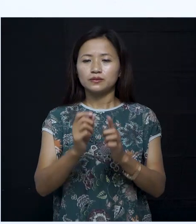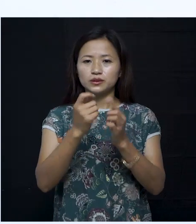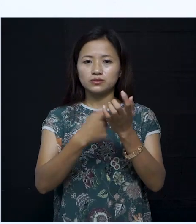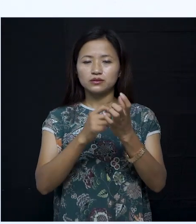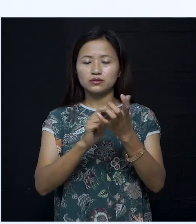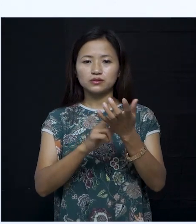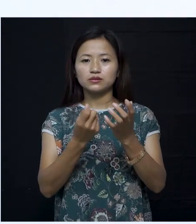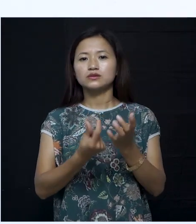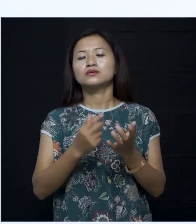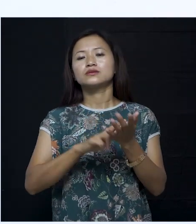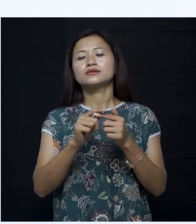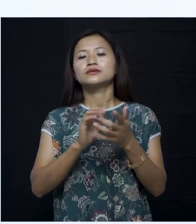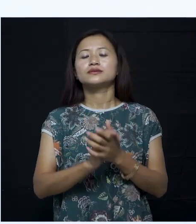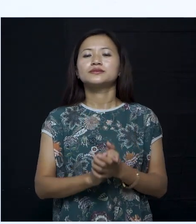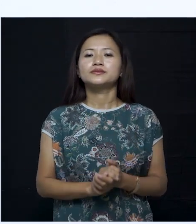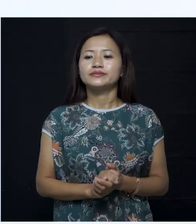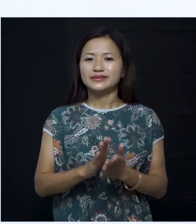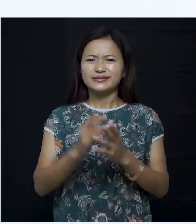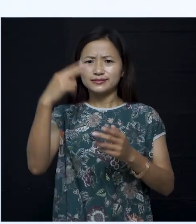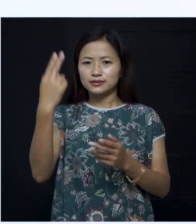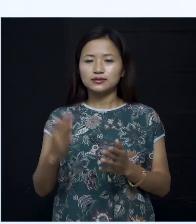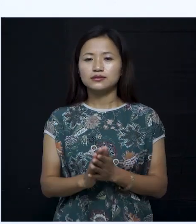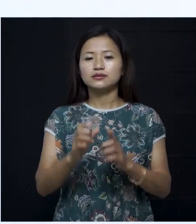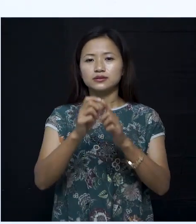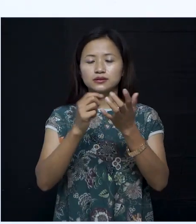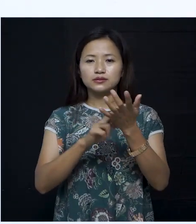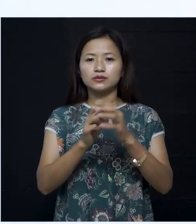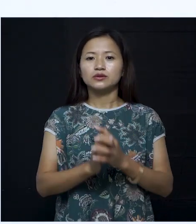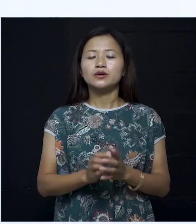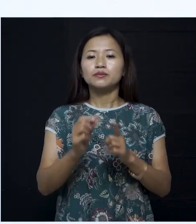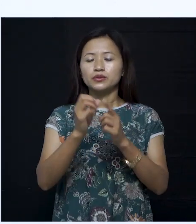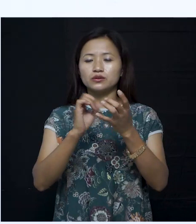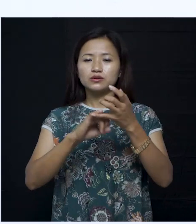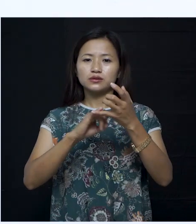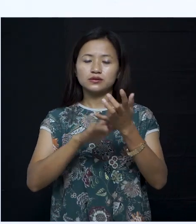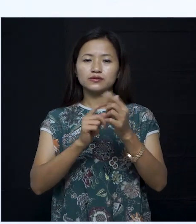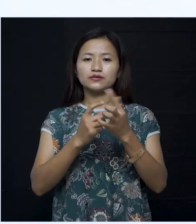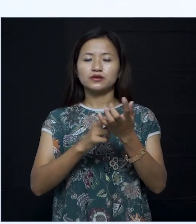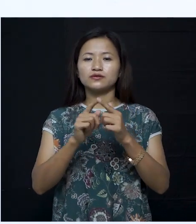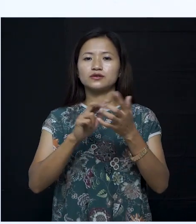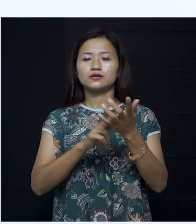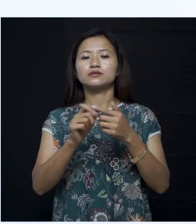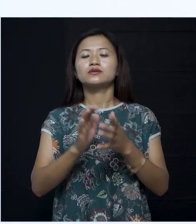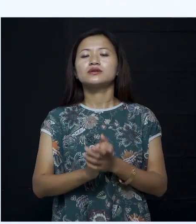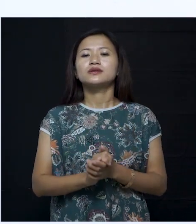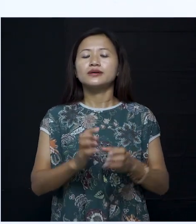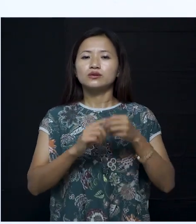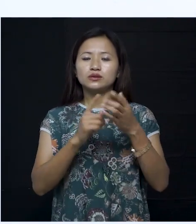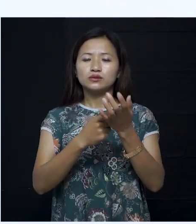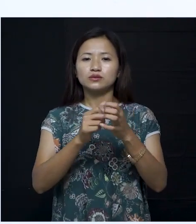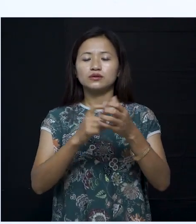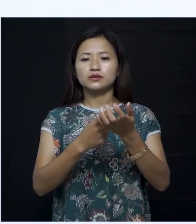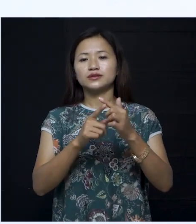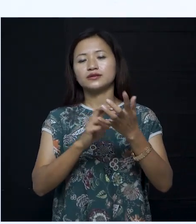is done by articles, demonstratives, possessive, distributives, and quantifiers.